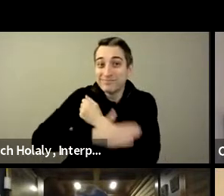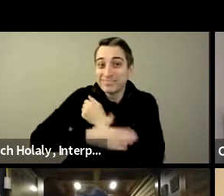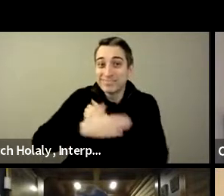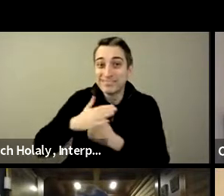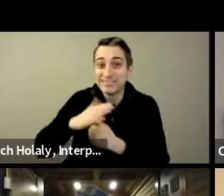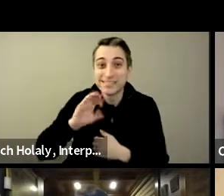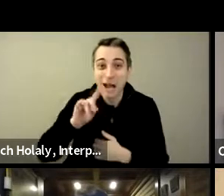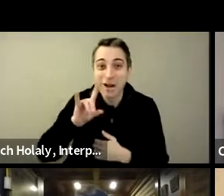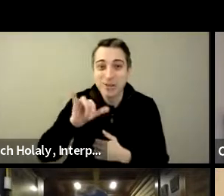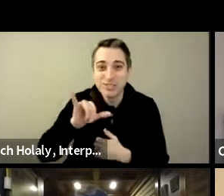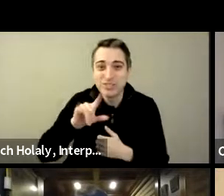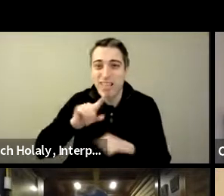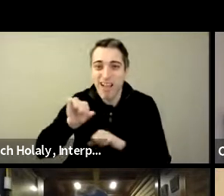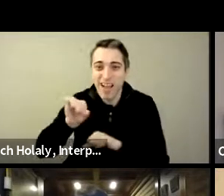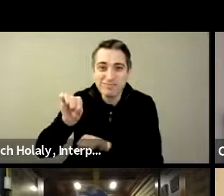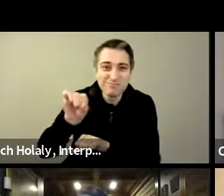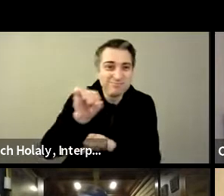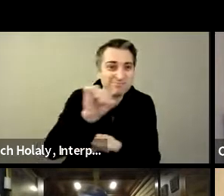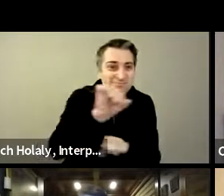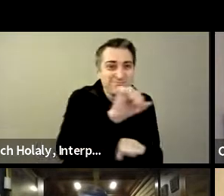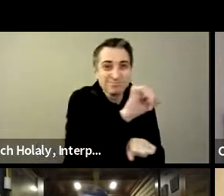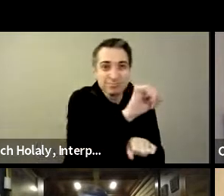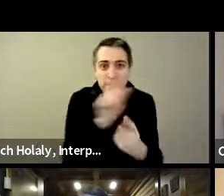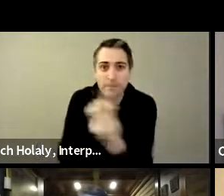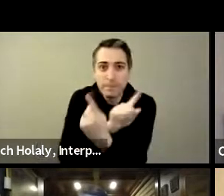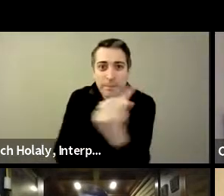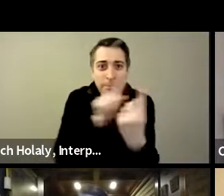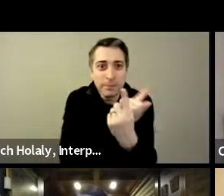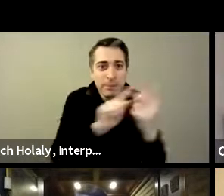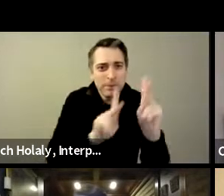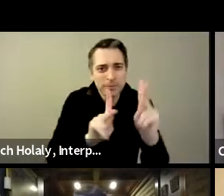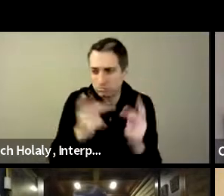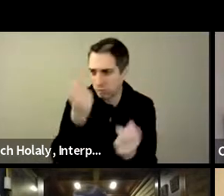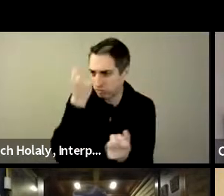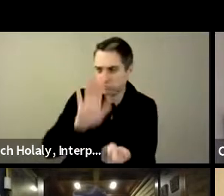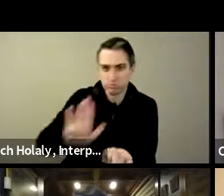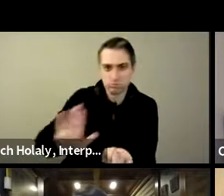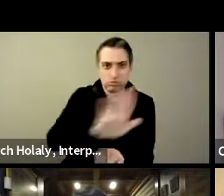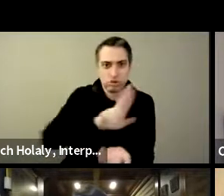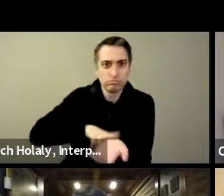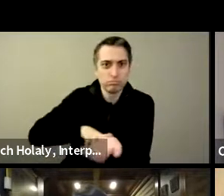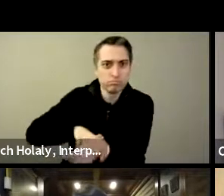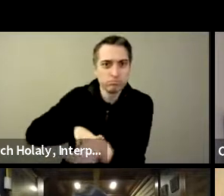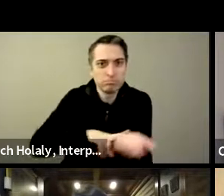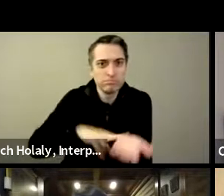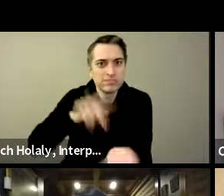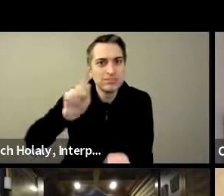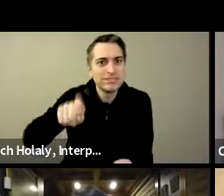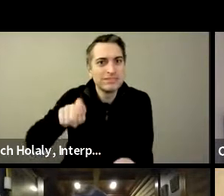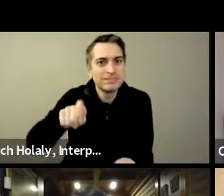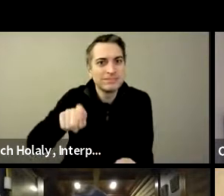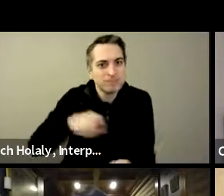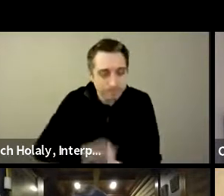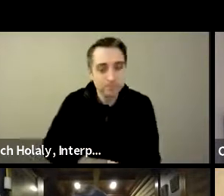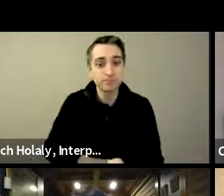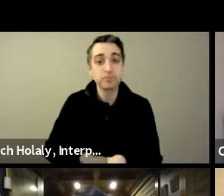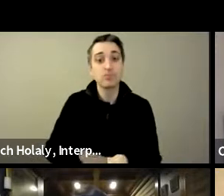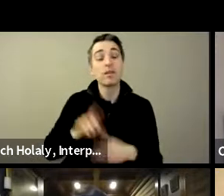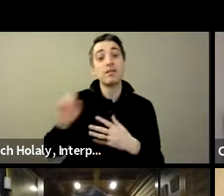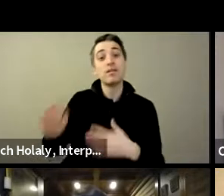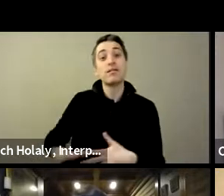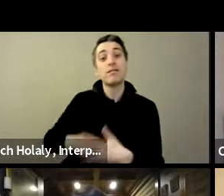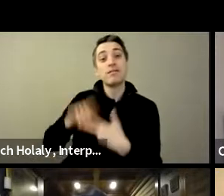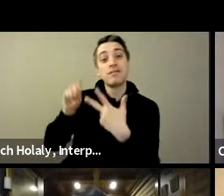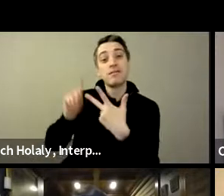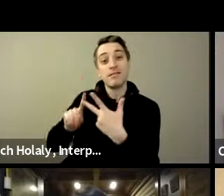know what the needs. And then finally is connecting, and it's connecting the different organizations to each other